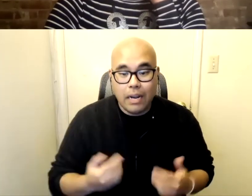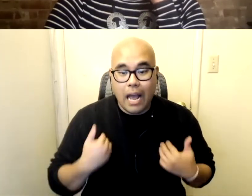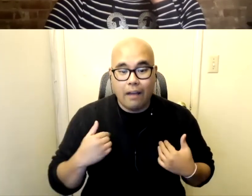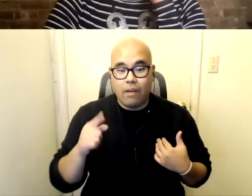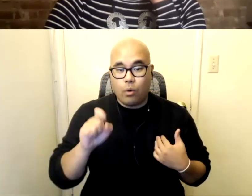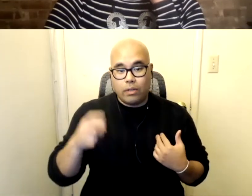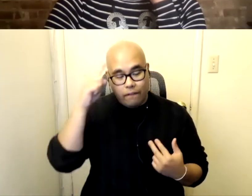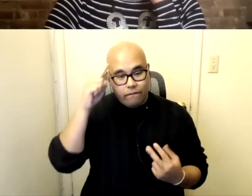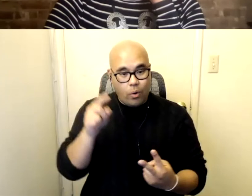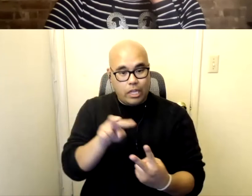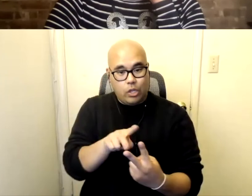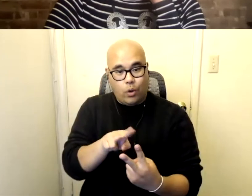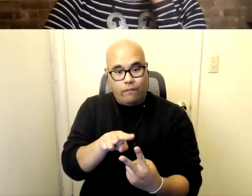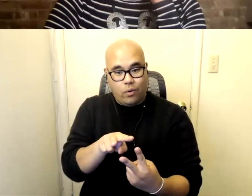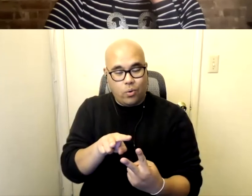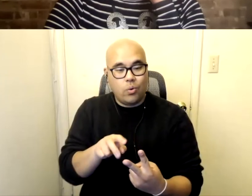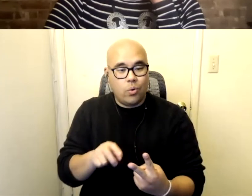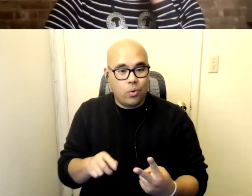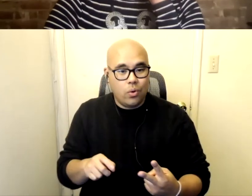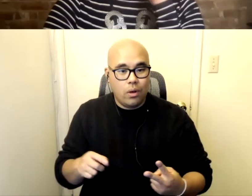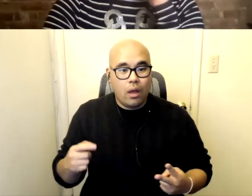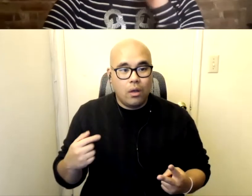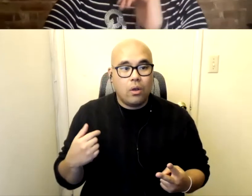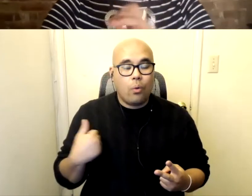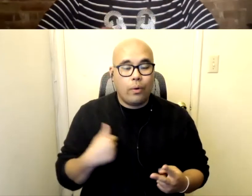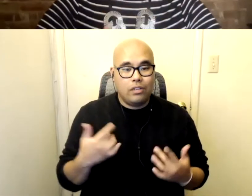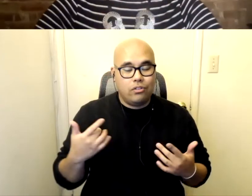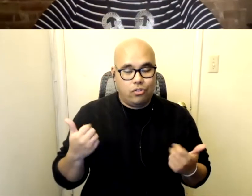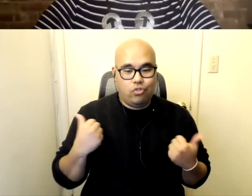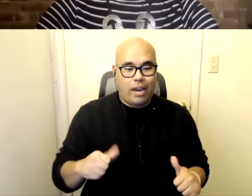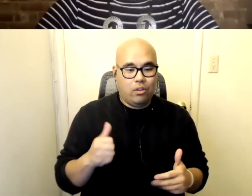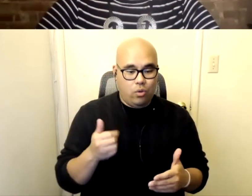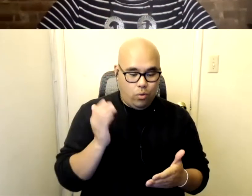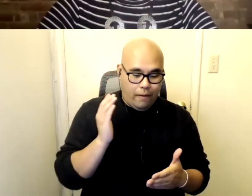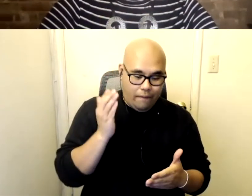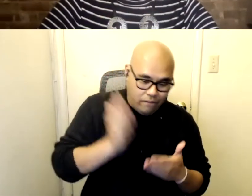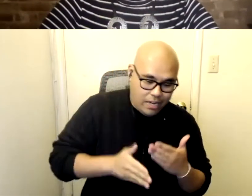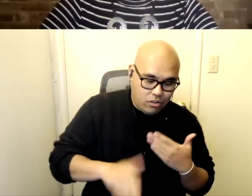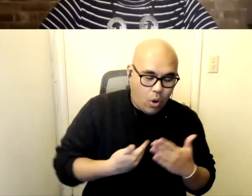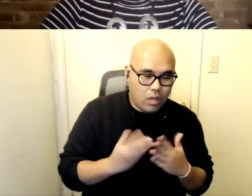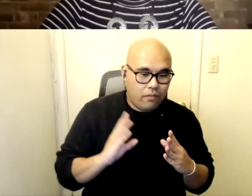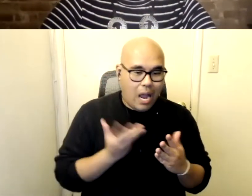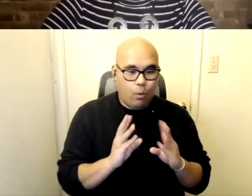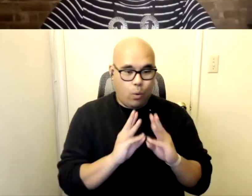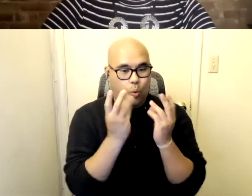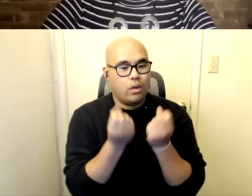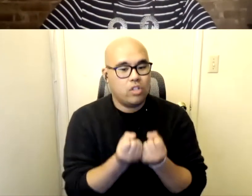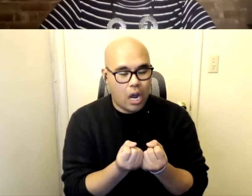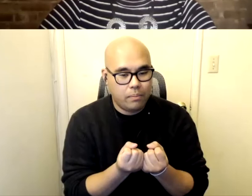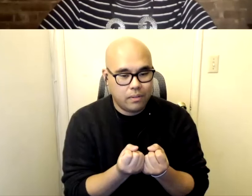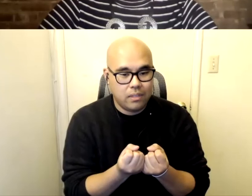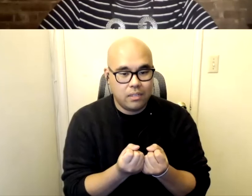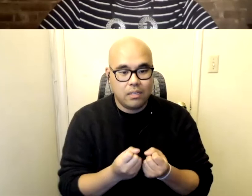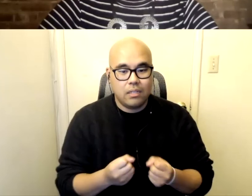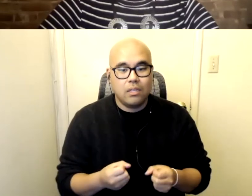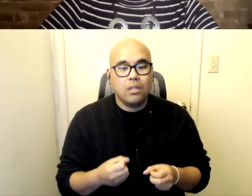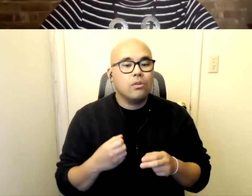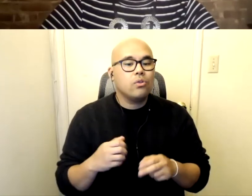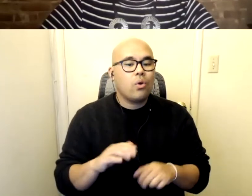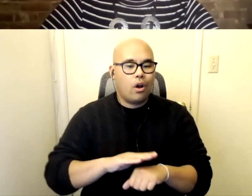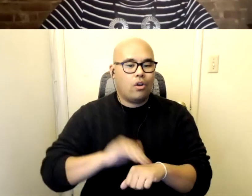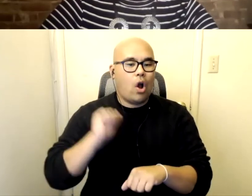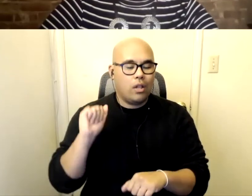I'm trying to close all of our workshop events with, where I kind of call this practice calling absent friends into